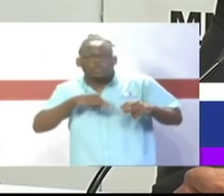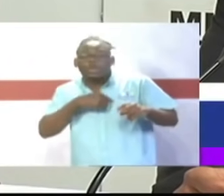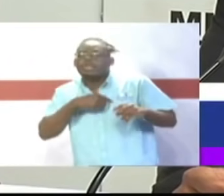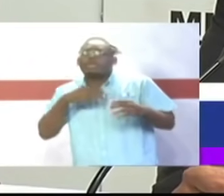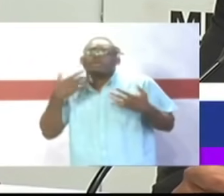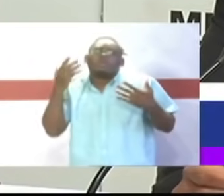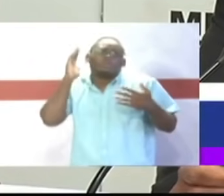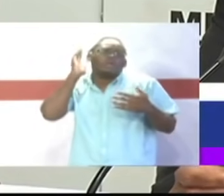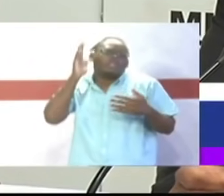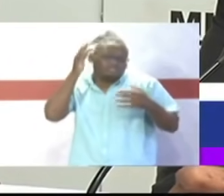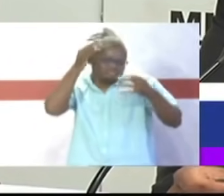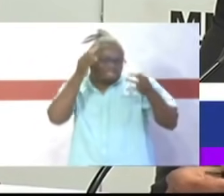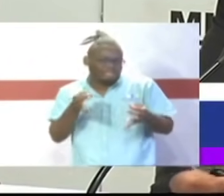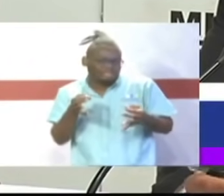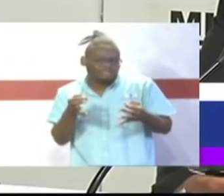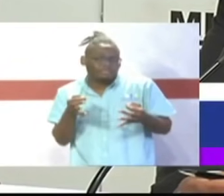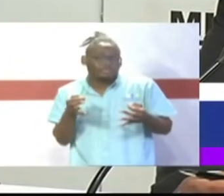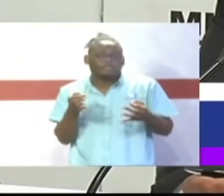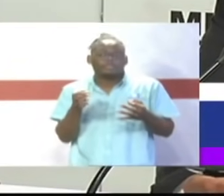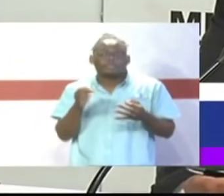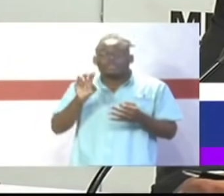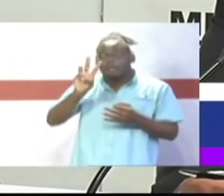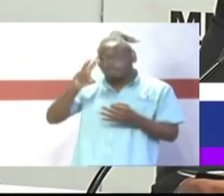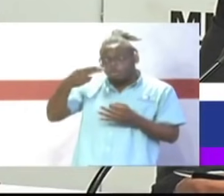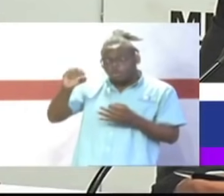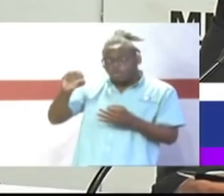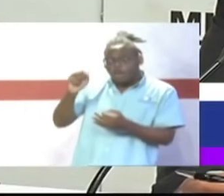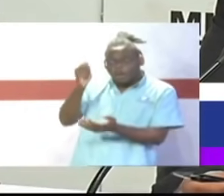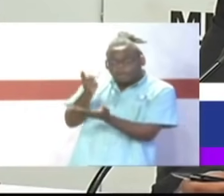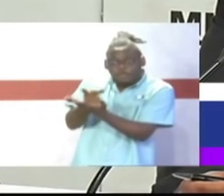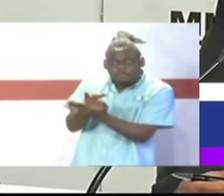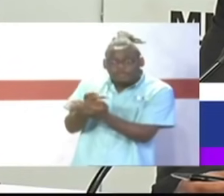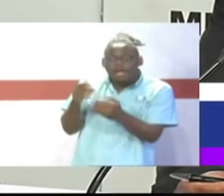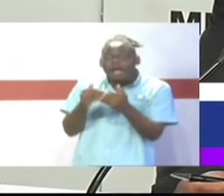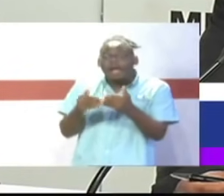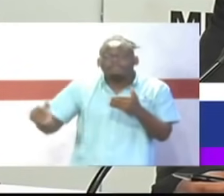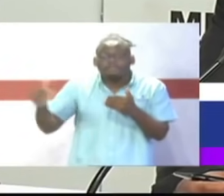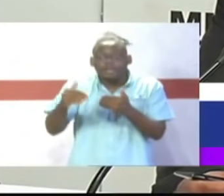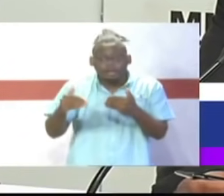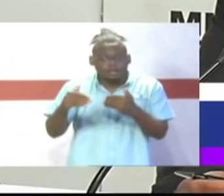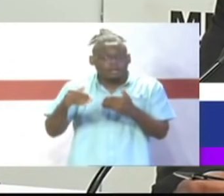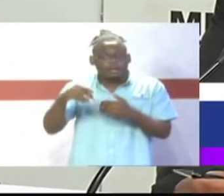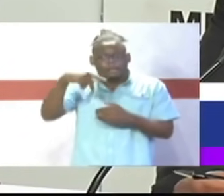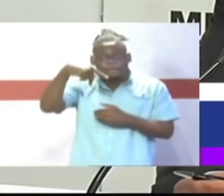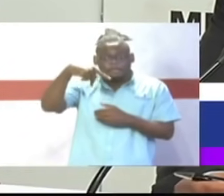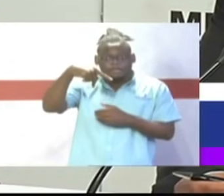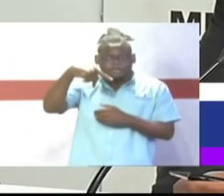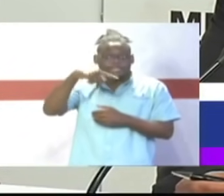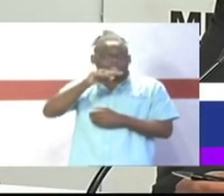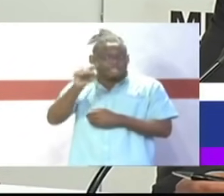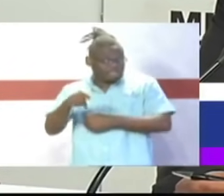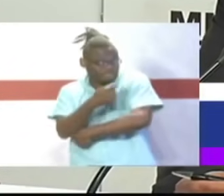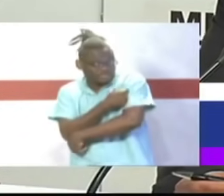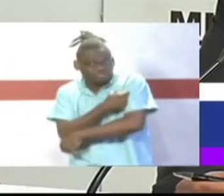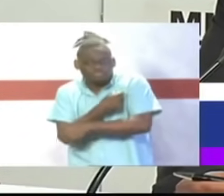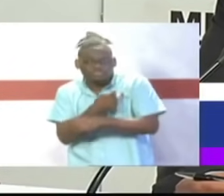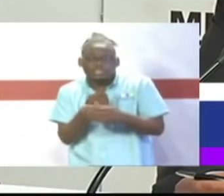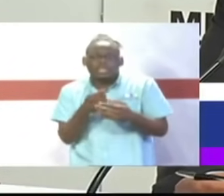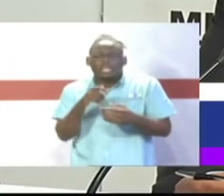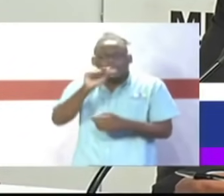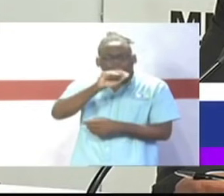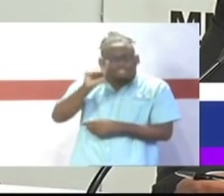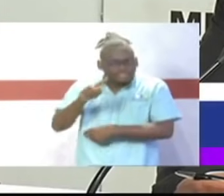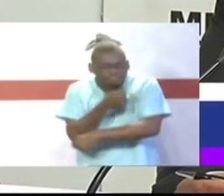WHO has approved AstraZeneca followed by Pfizer, AstraZeneca followed by Moderna. So in this instance, for the primary additional